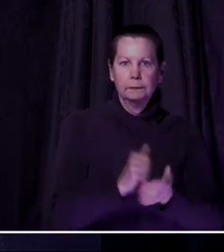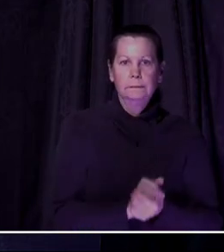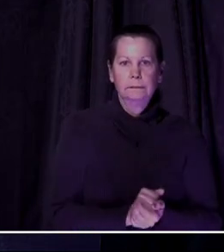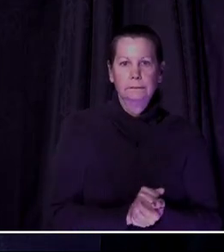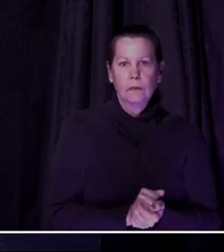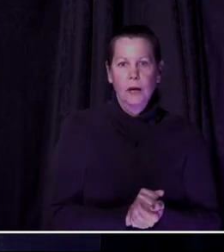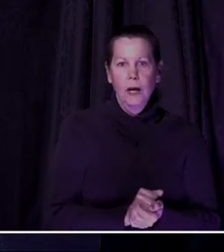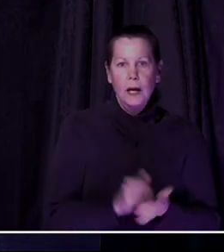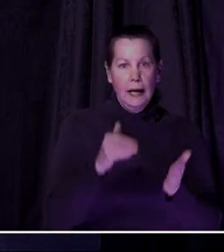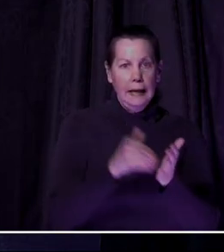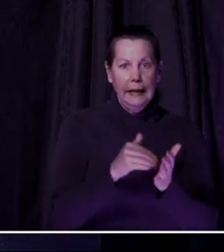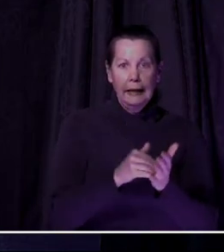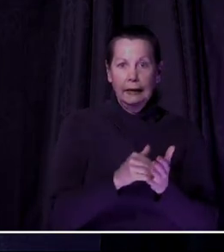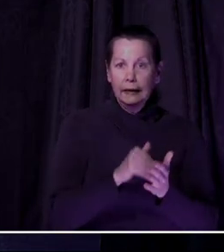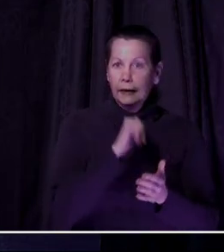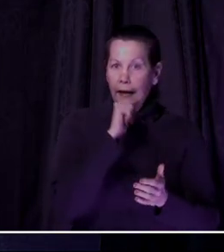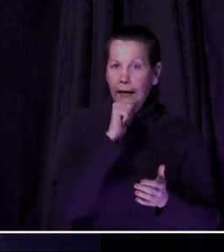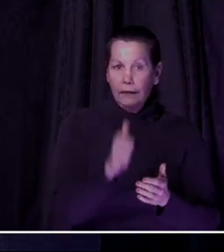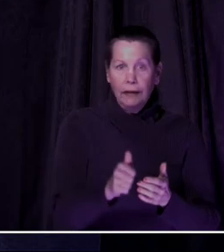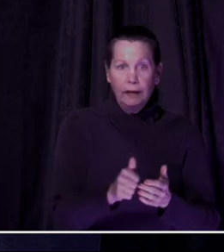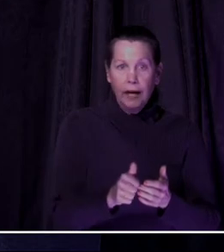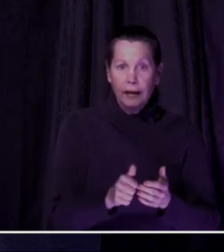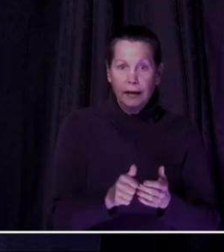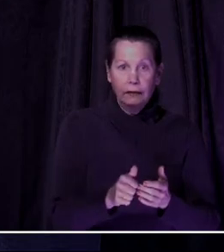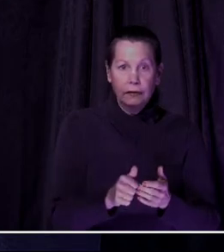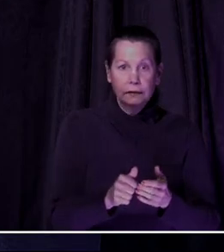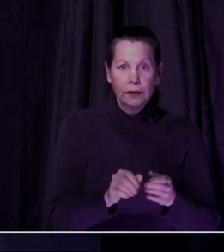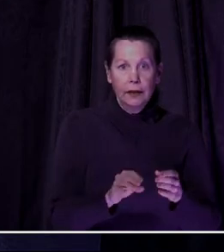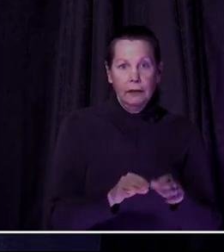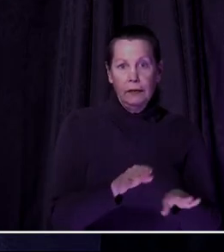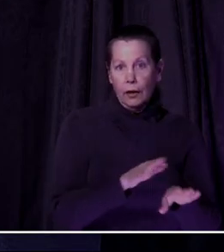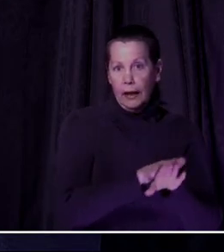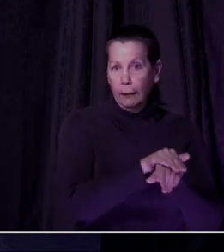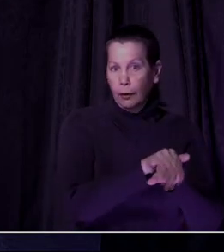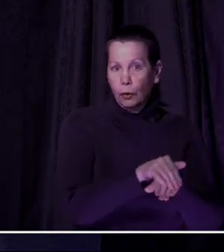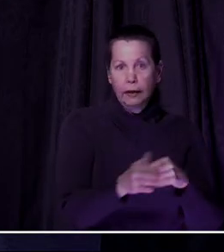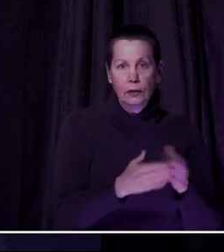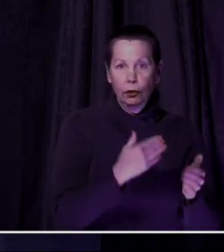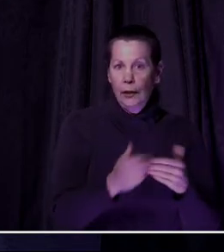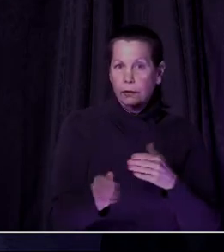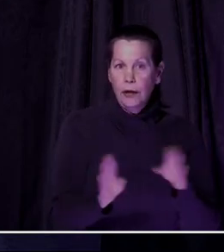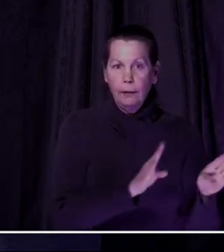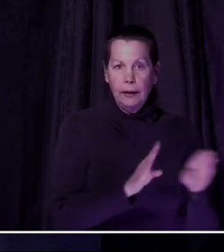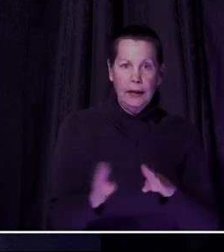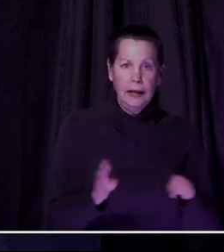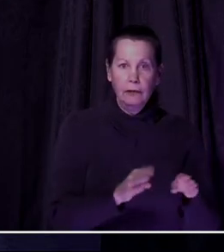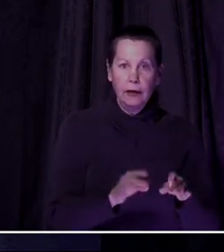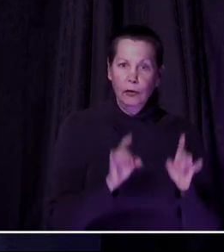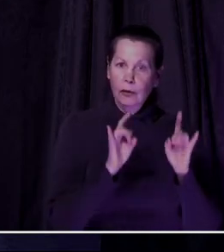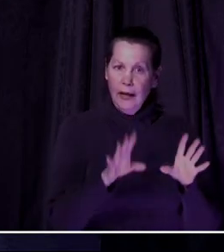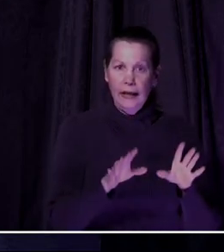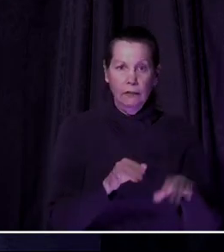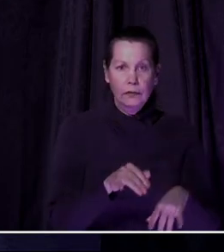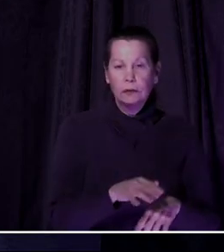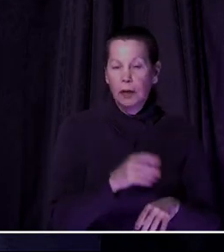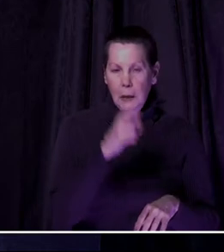Again, even if they're ungodly, even if they're a hypocrite, even if they're hateful or mean.